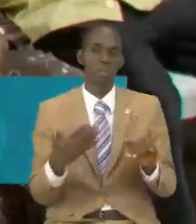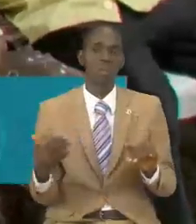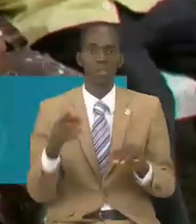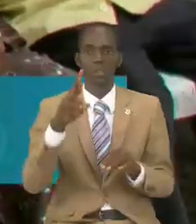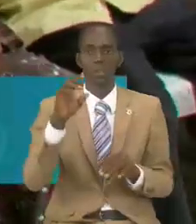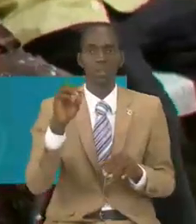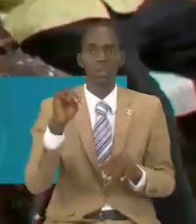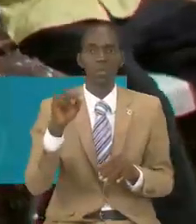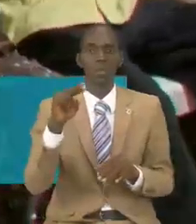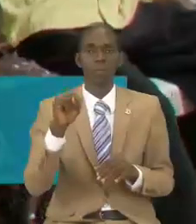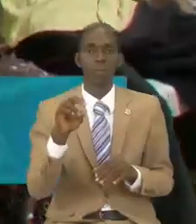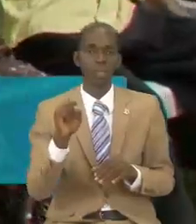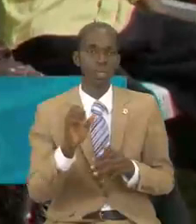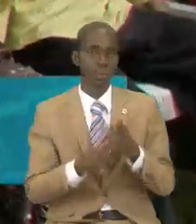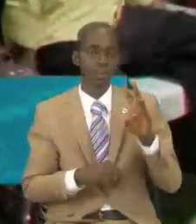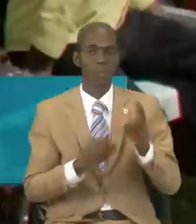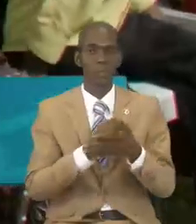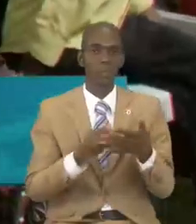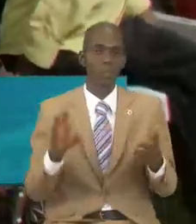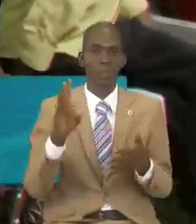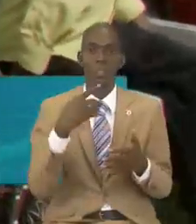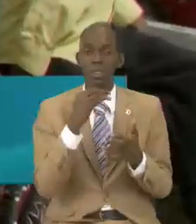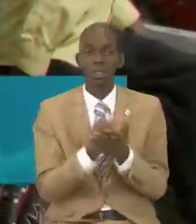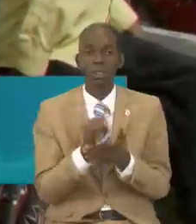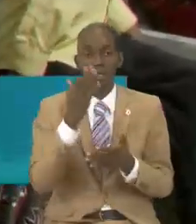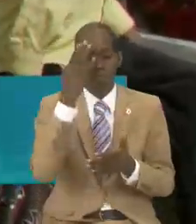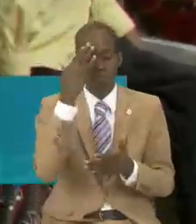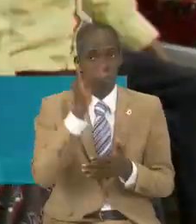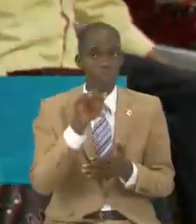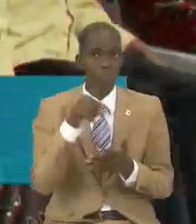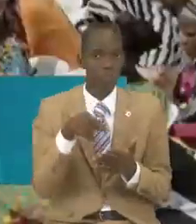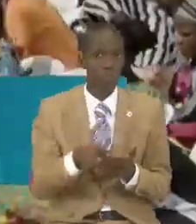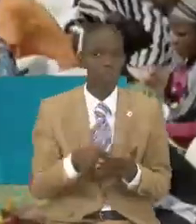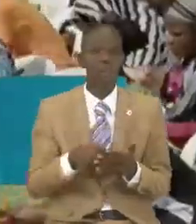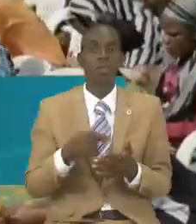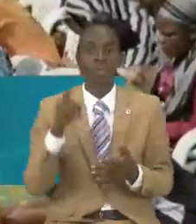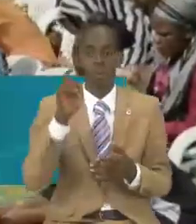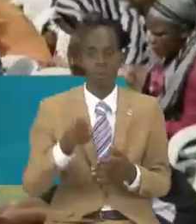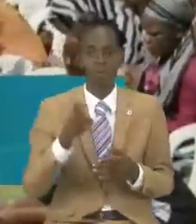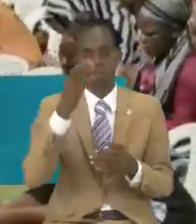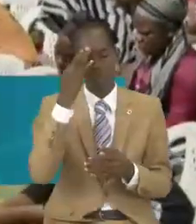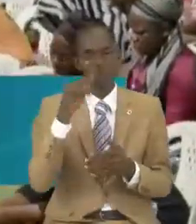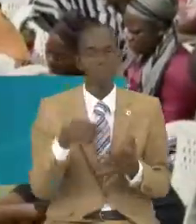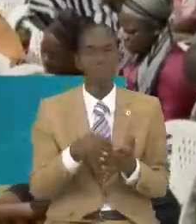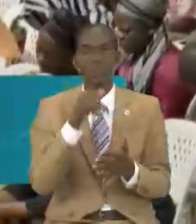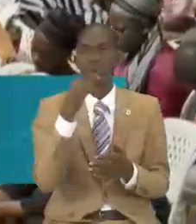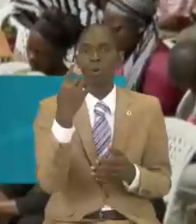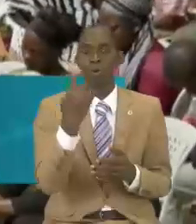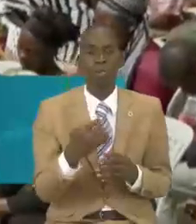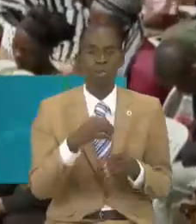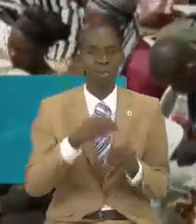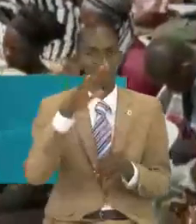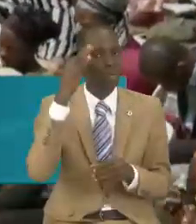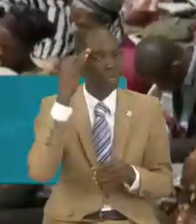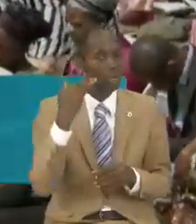says, knowing this. We need to know this not only in the head. We need to know this not